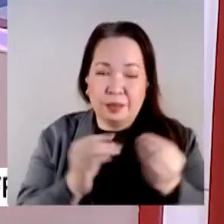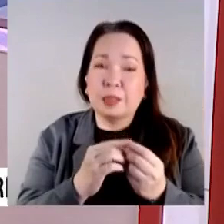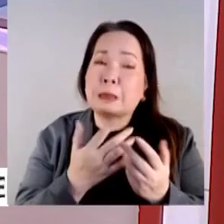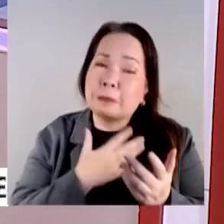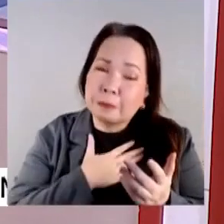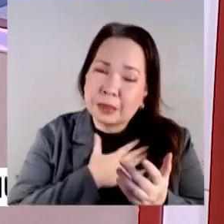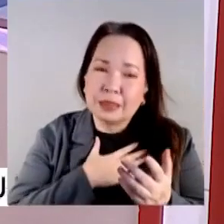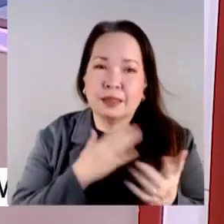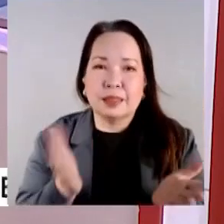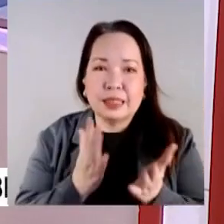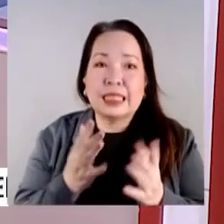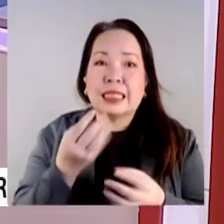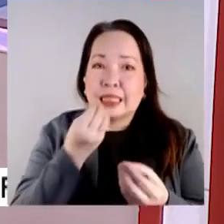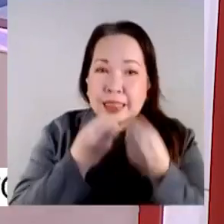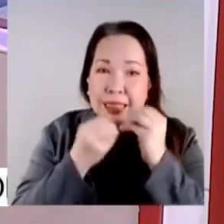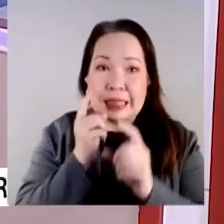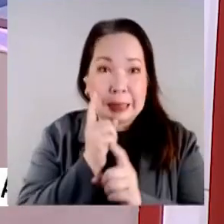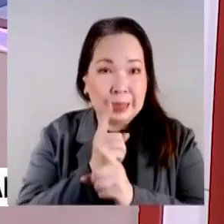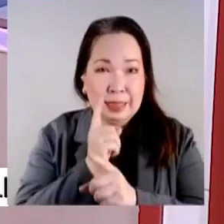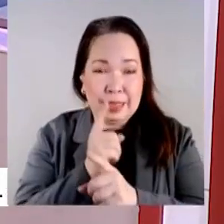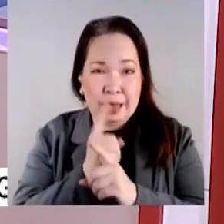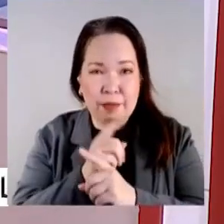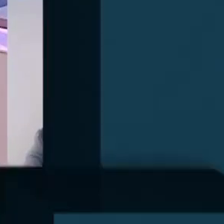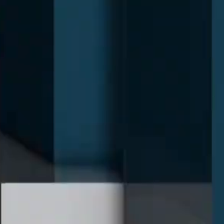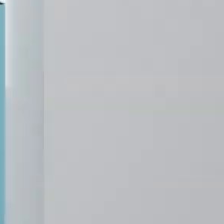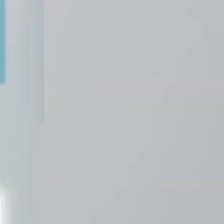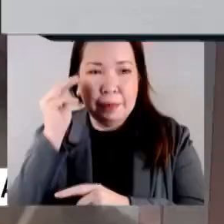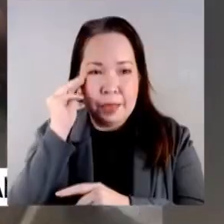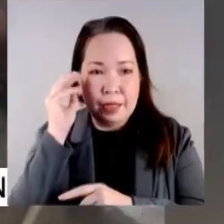healthy eating choices. More from Michael Deliso.